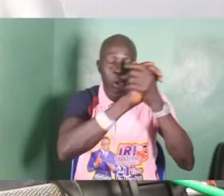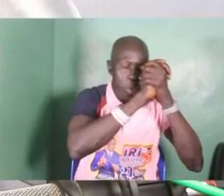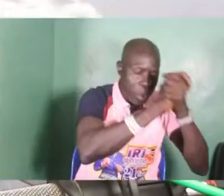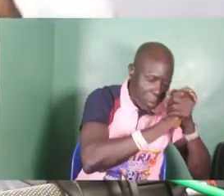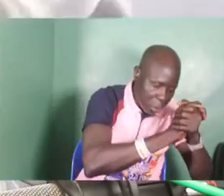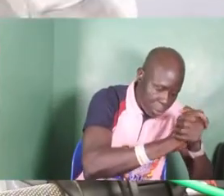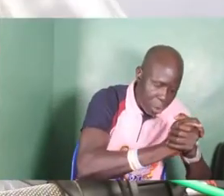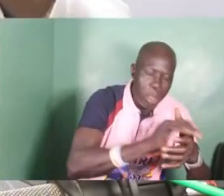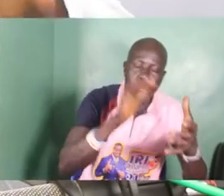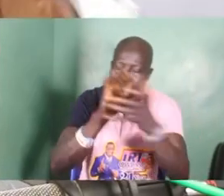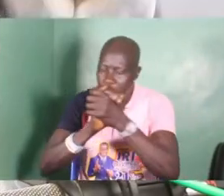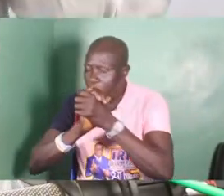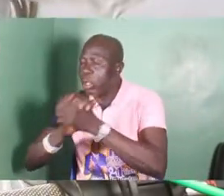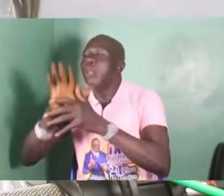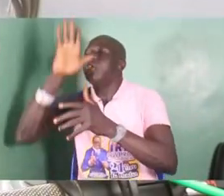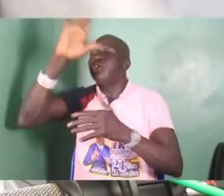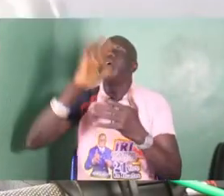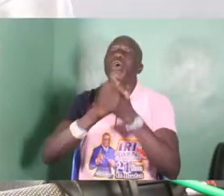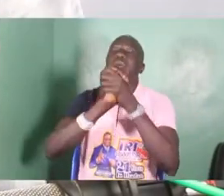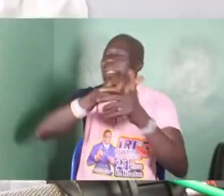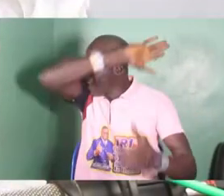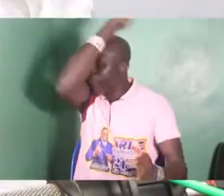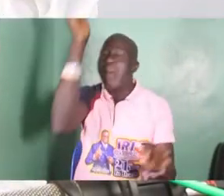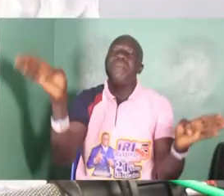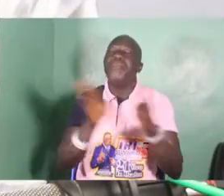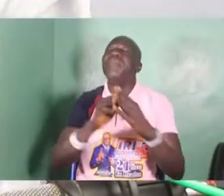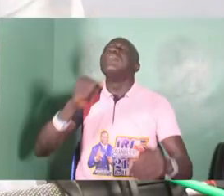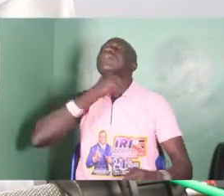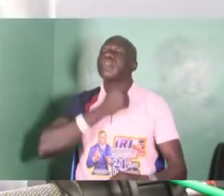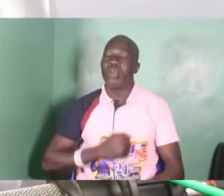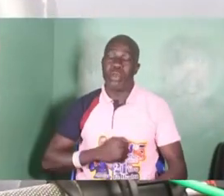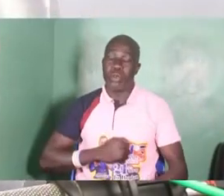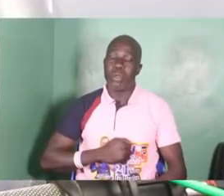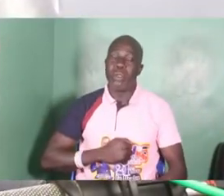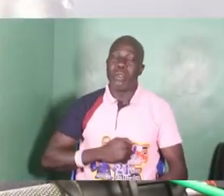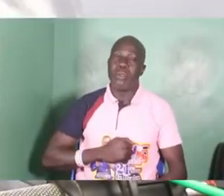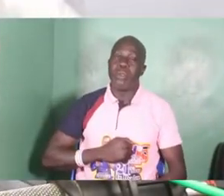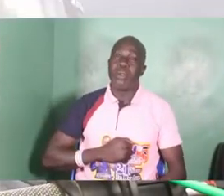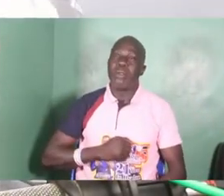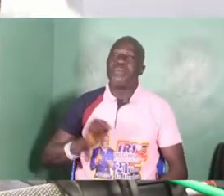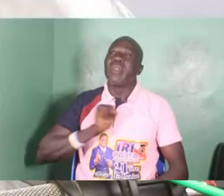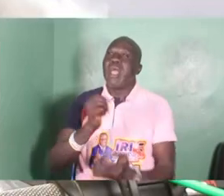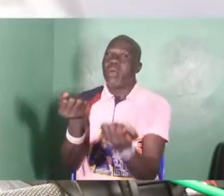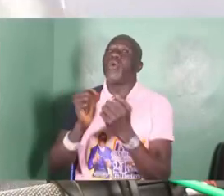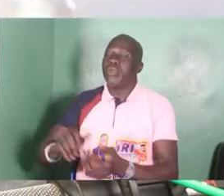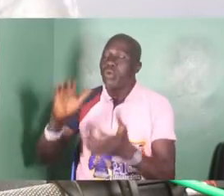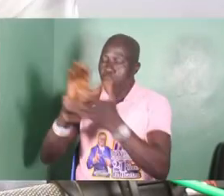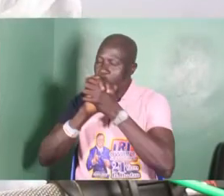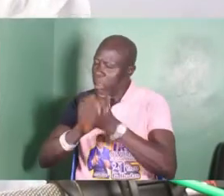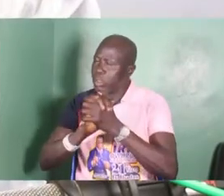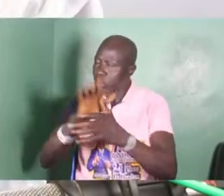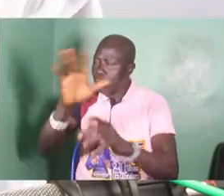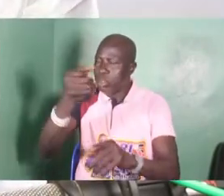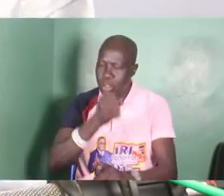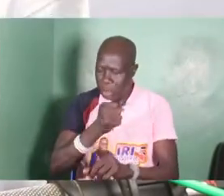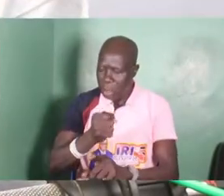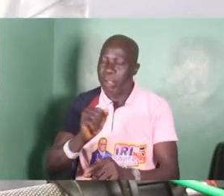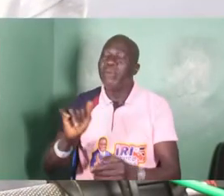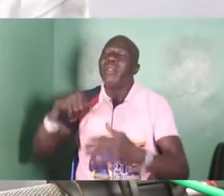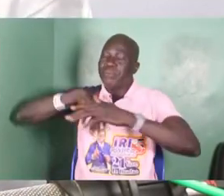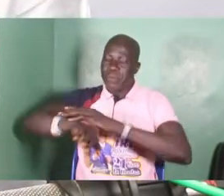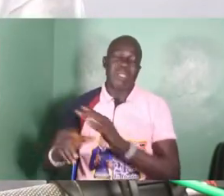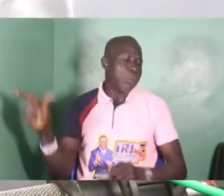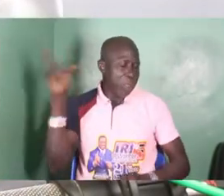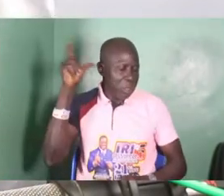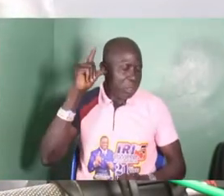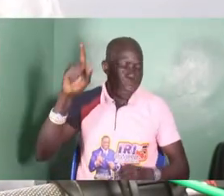Congratulations. Oríire yìí kò ní pàdé ìbànújẹ́. Your joy will not be with sorrow. Na mo fẹ́ kó congratulate ara. I want to kó ara rẹ kó rire. As you are